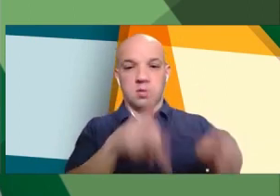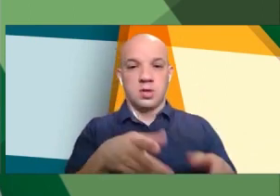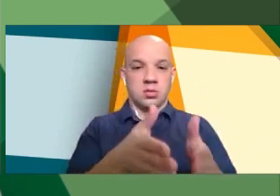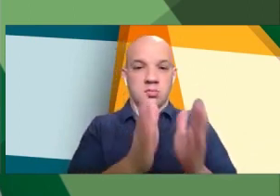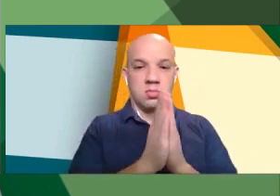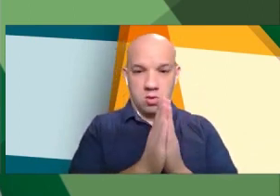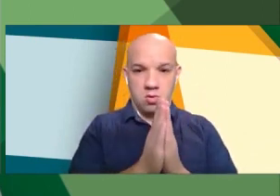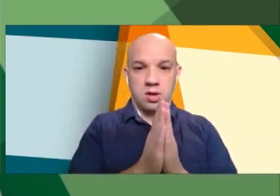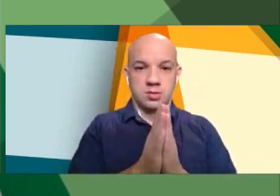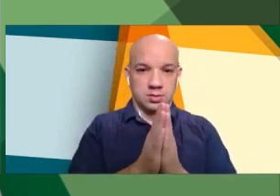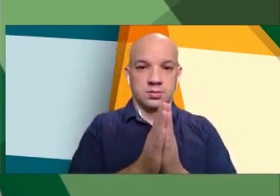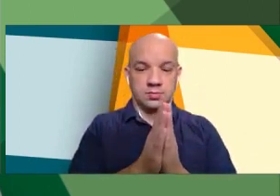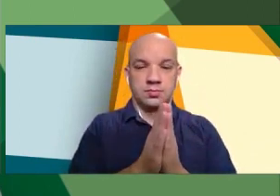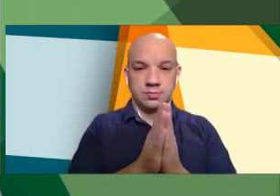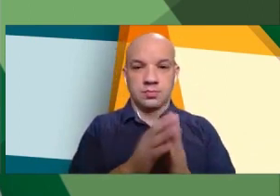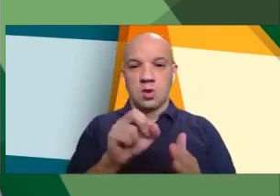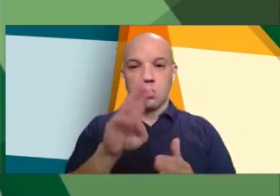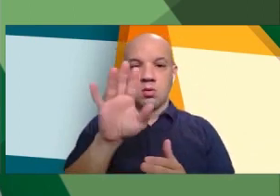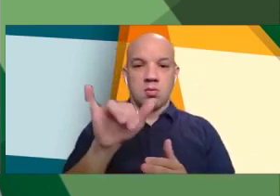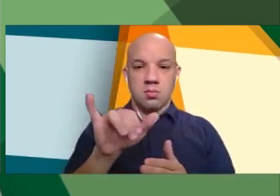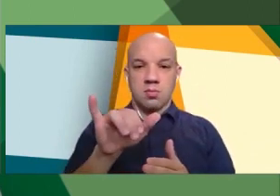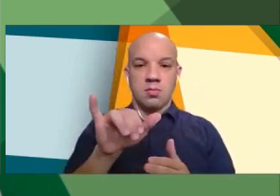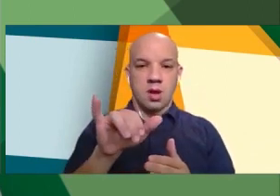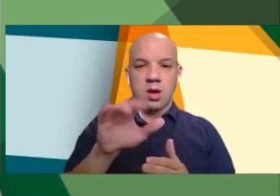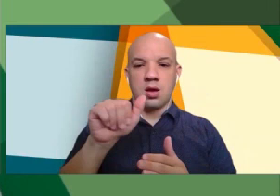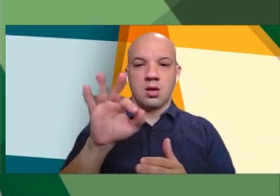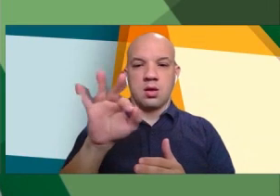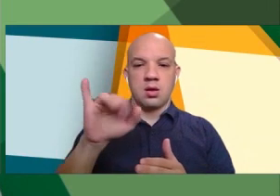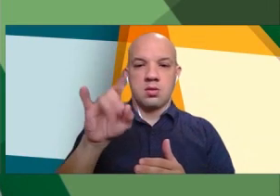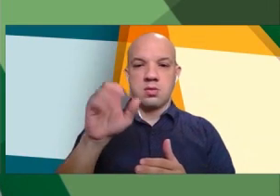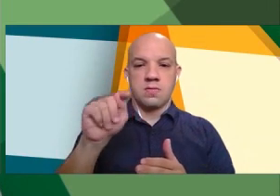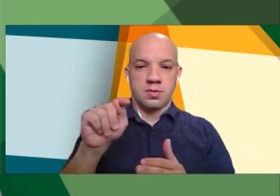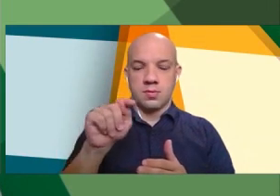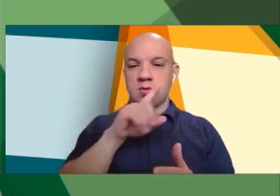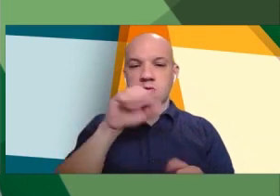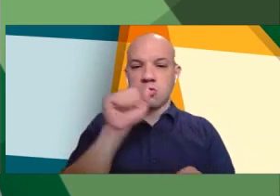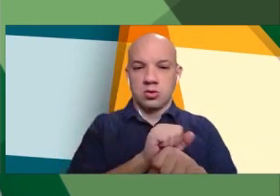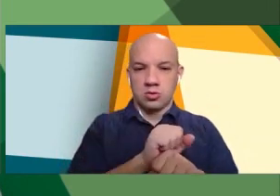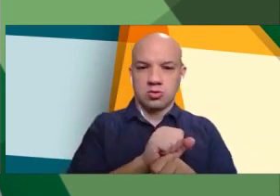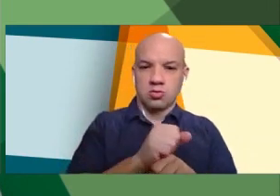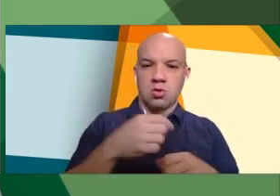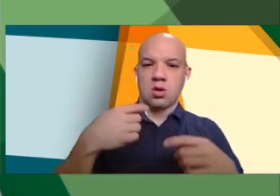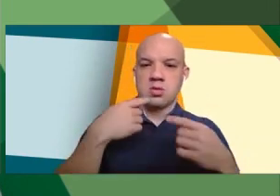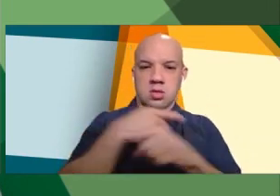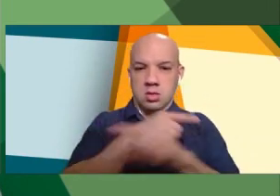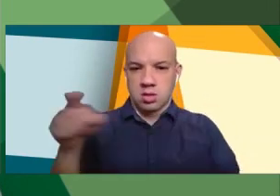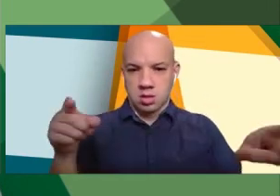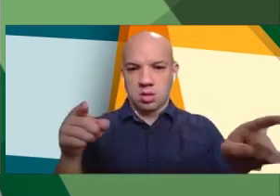by sworn affidavit or an unsworn declaration executed under penalty